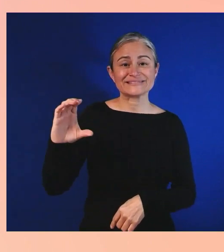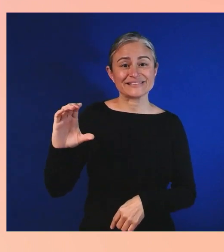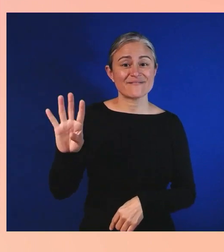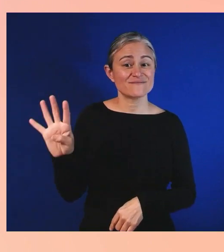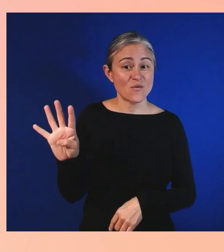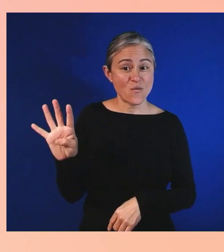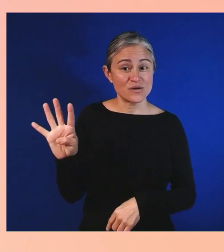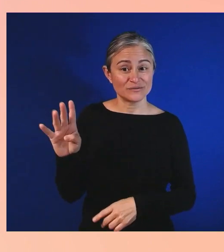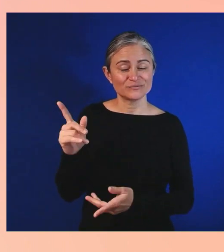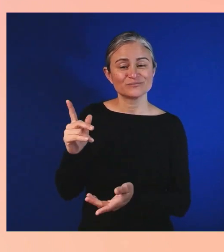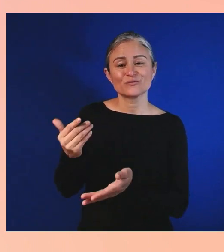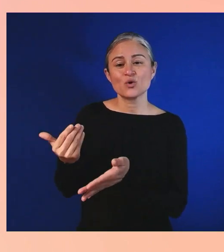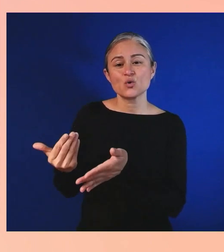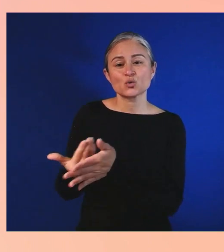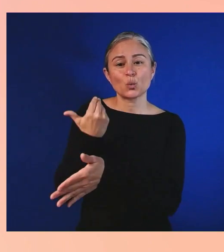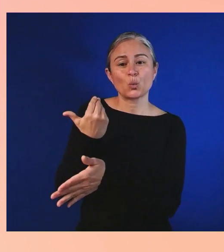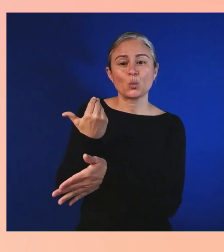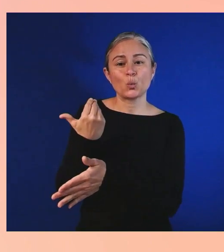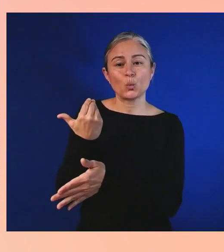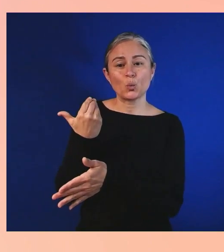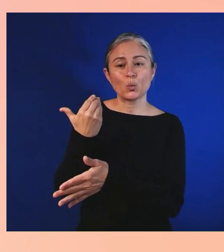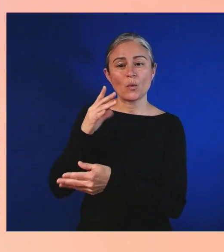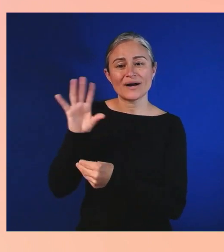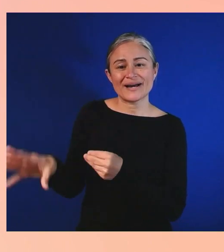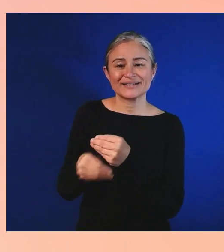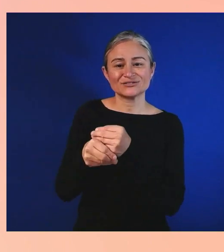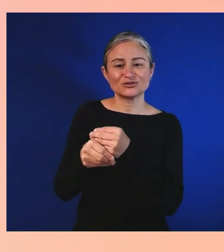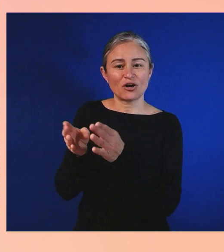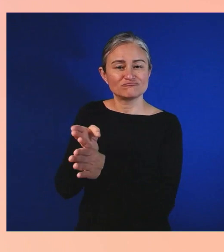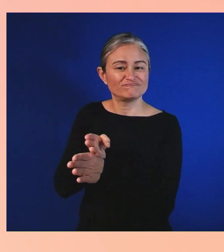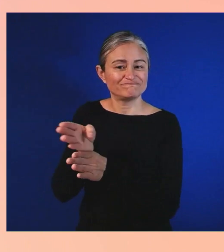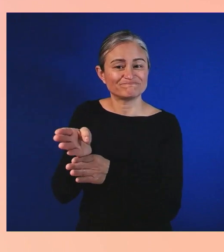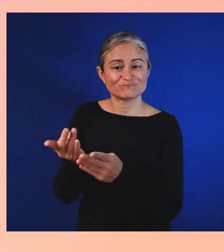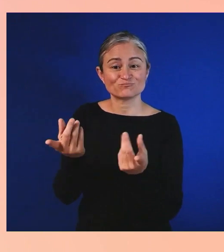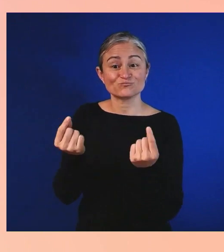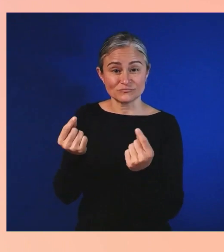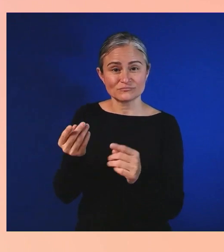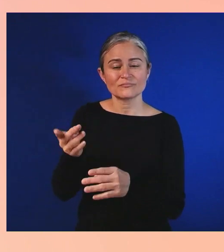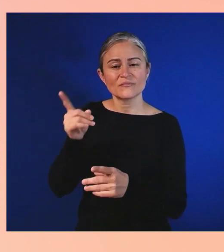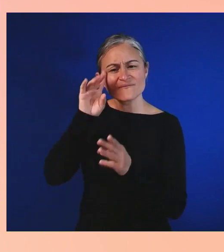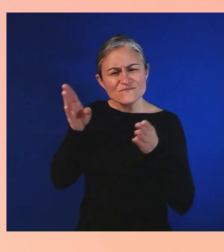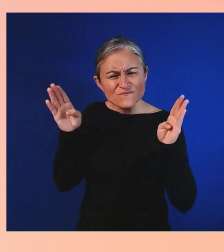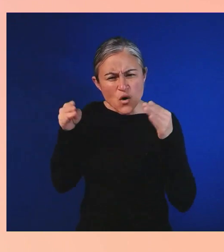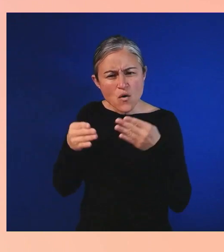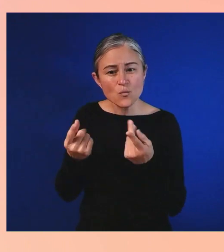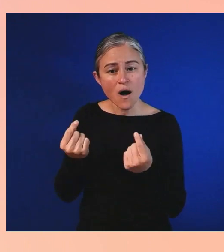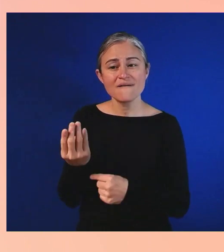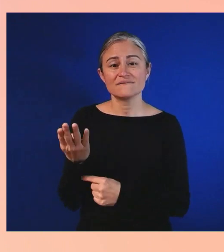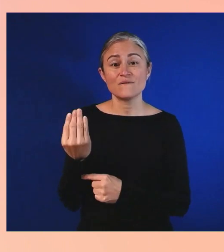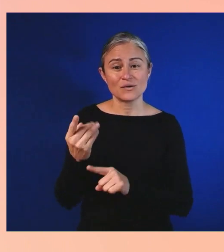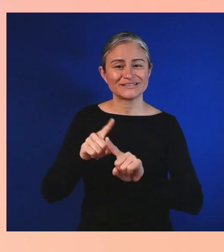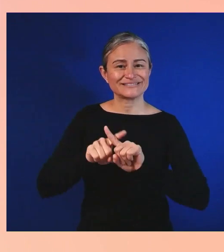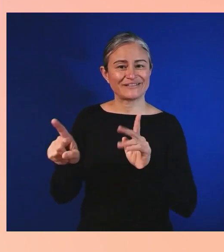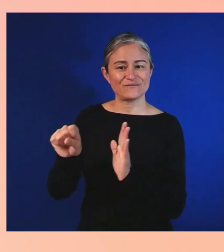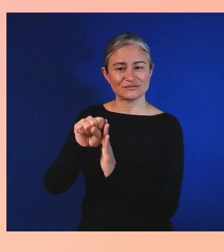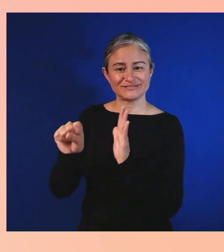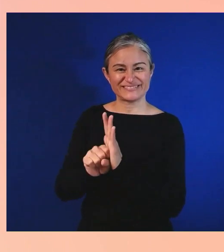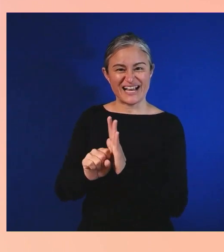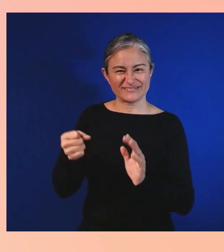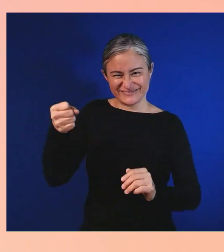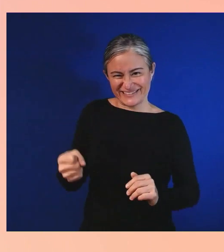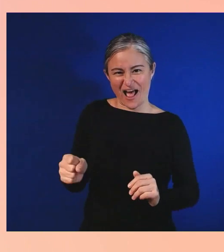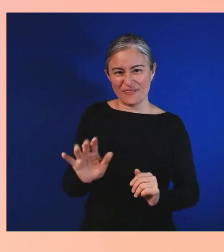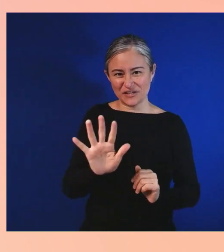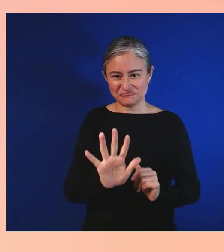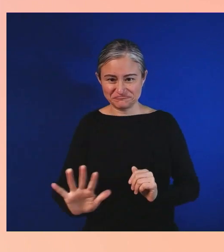disability justice and disability rights, focus on policy change and narrative change in the South. When I think